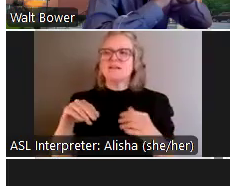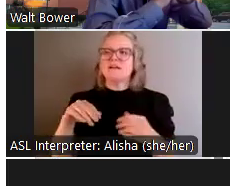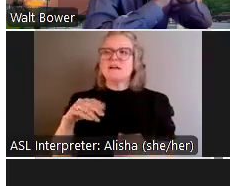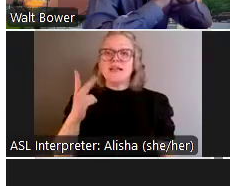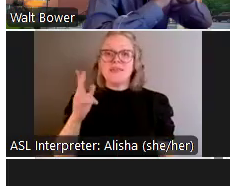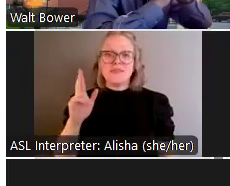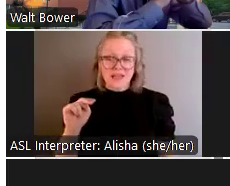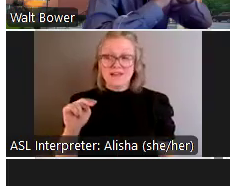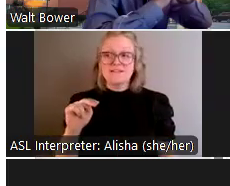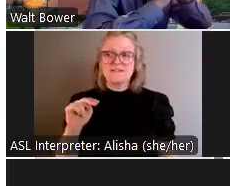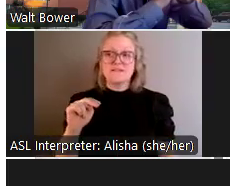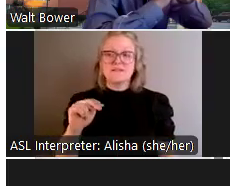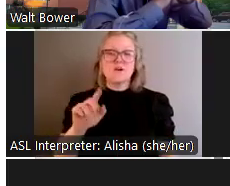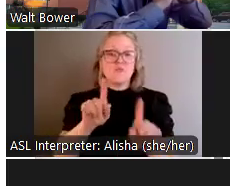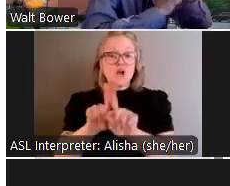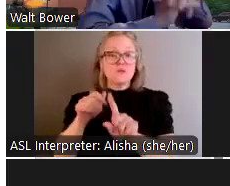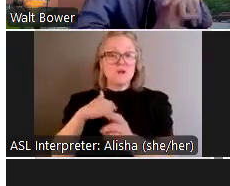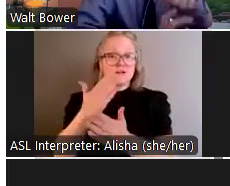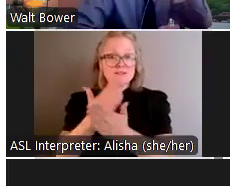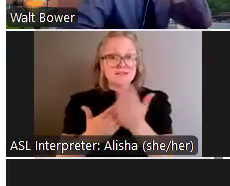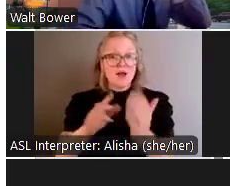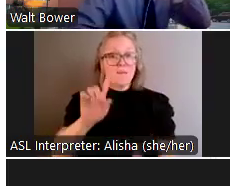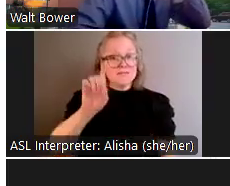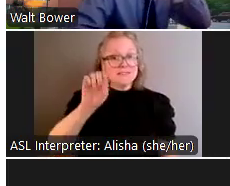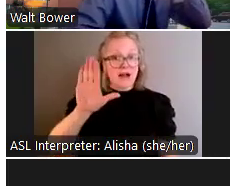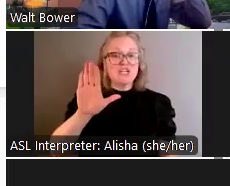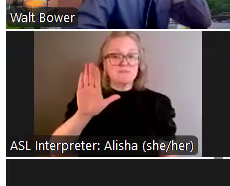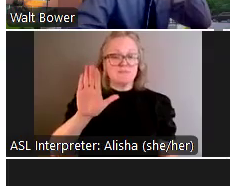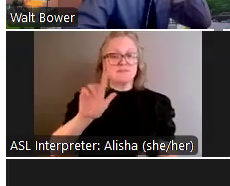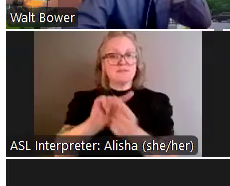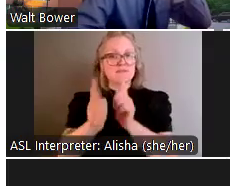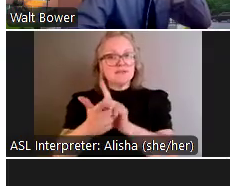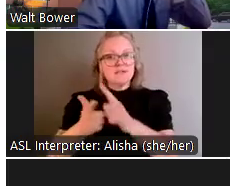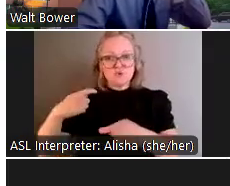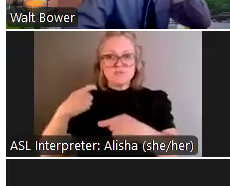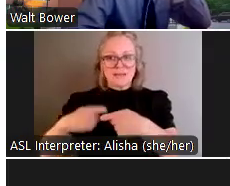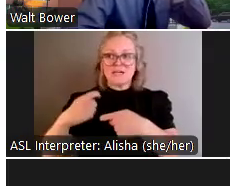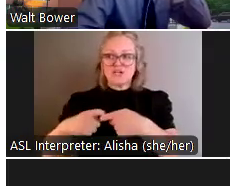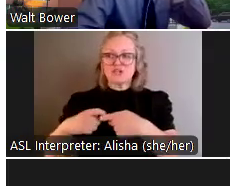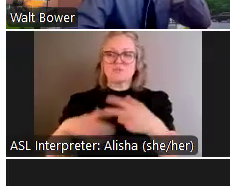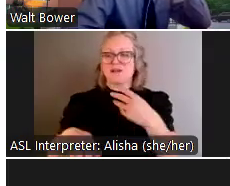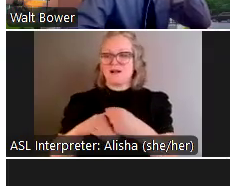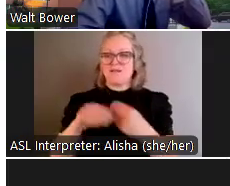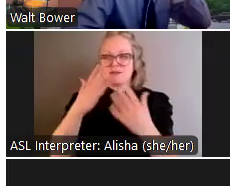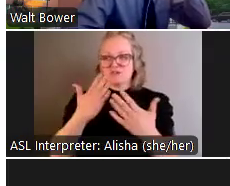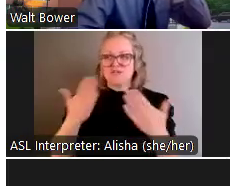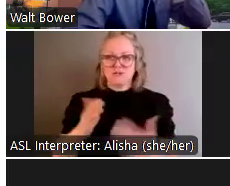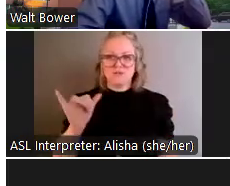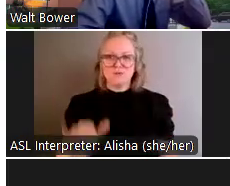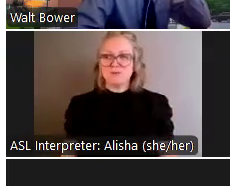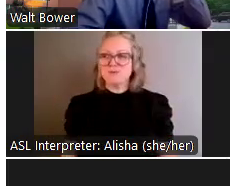also have some documents in Spanish, and I'm going to put that information in here as